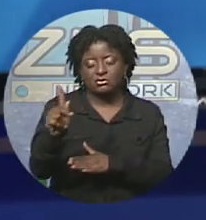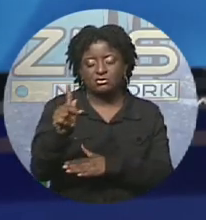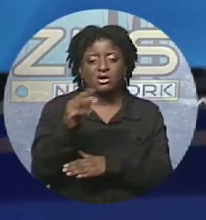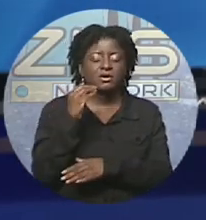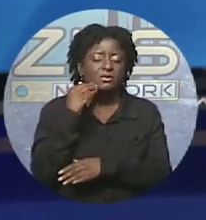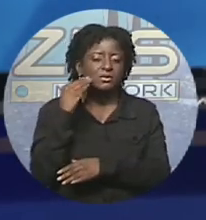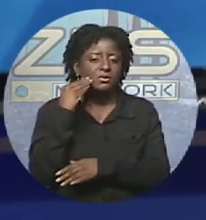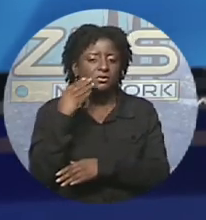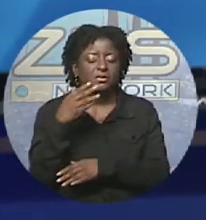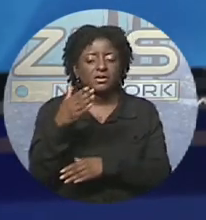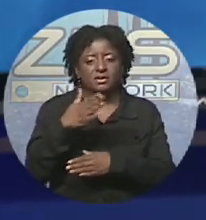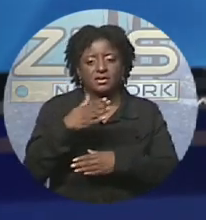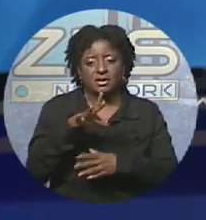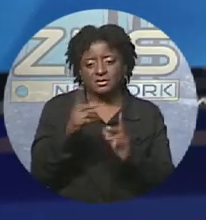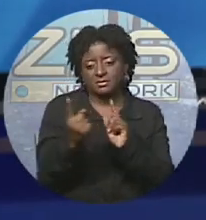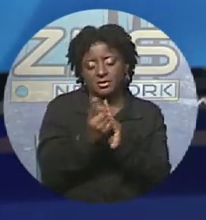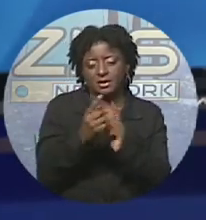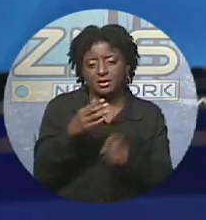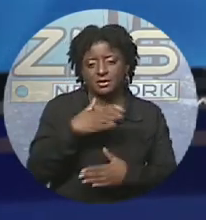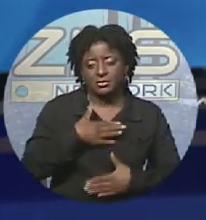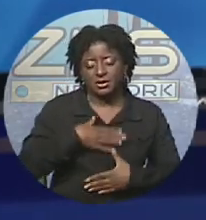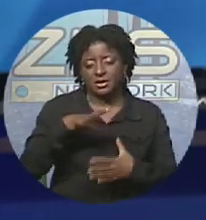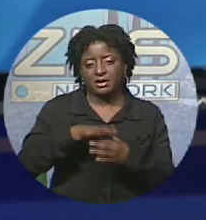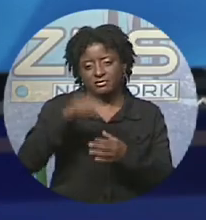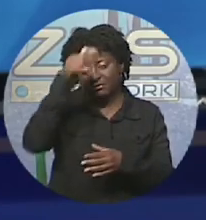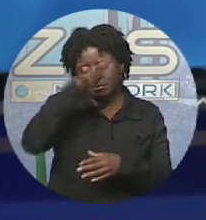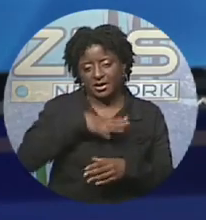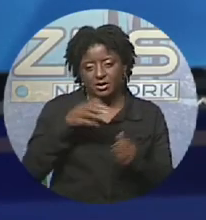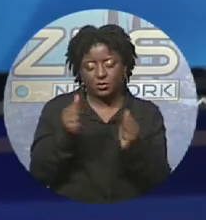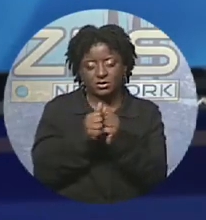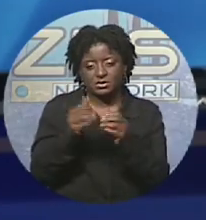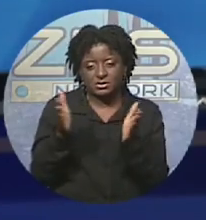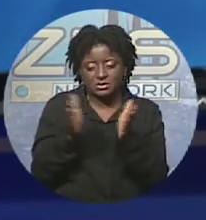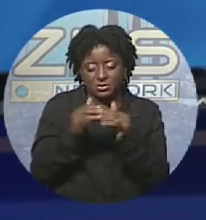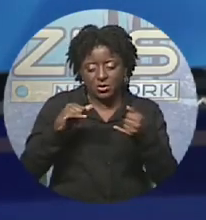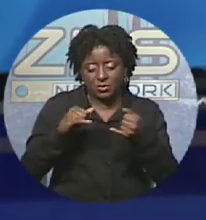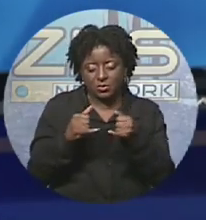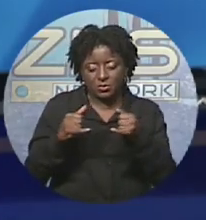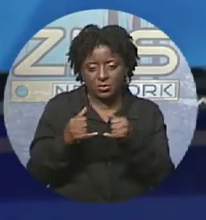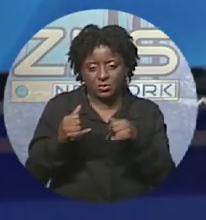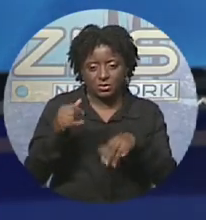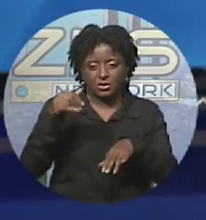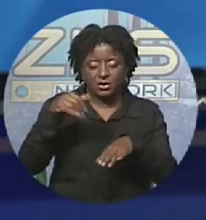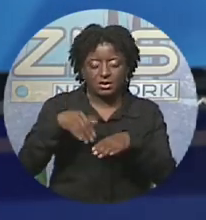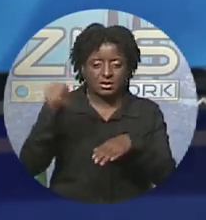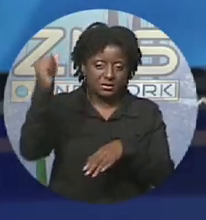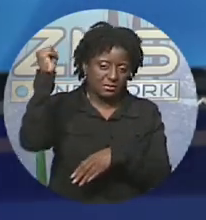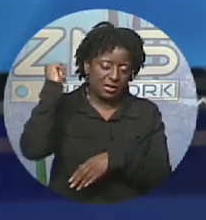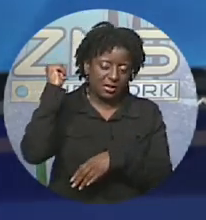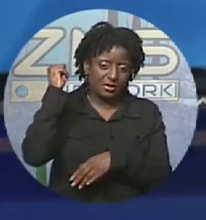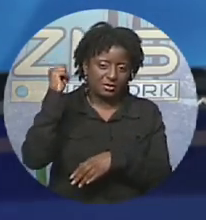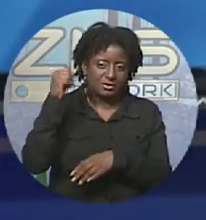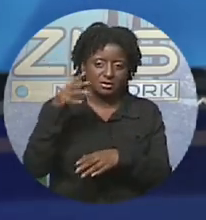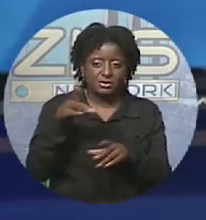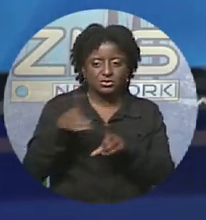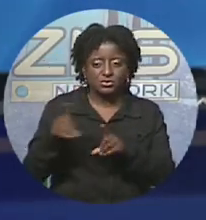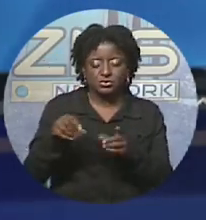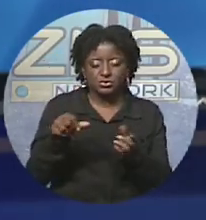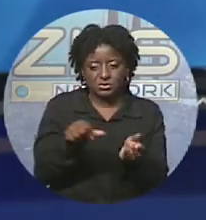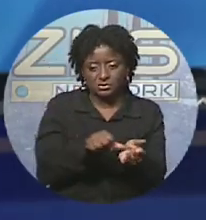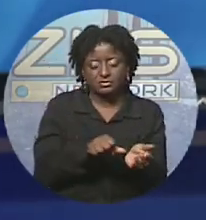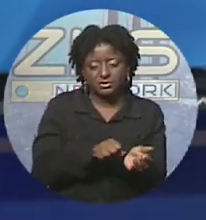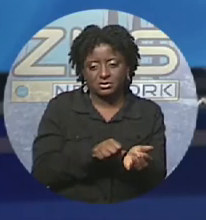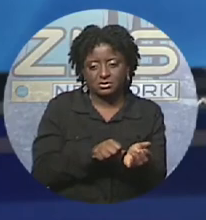of a male with a small wound to the back. An autopsy will be performed to determine the exact cause of death. Meanwhile, an